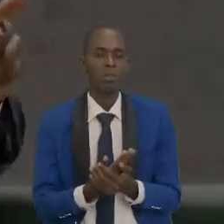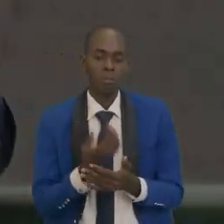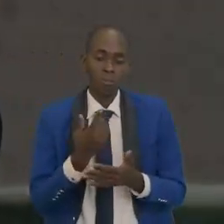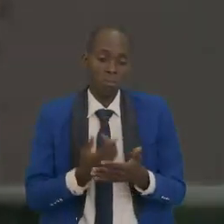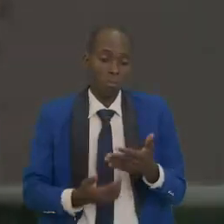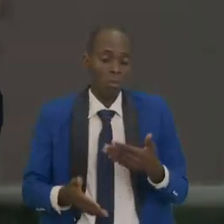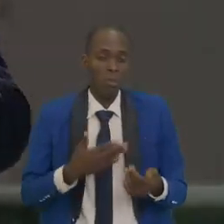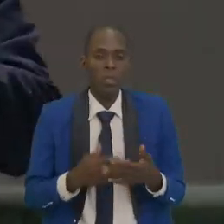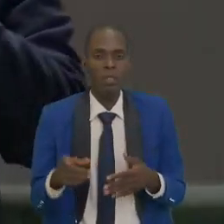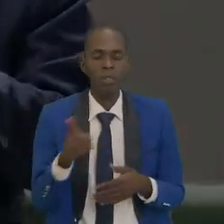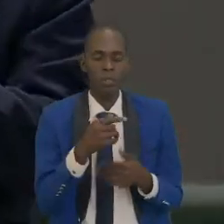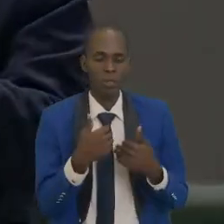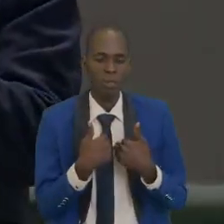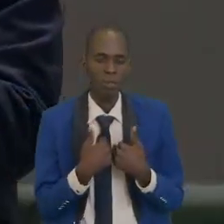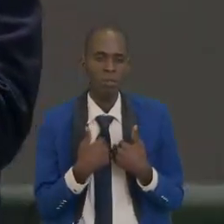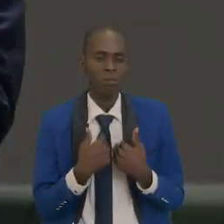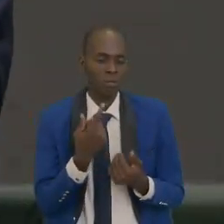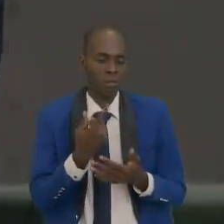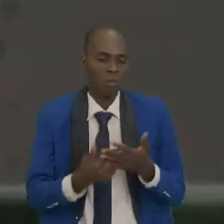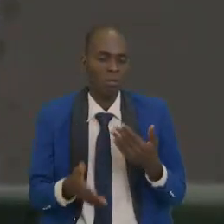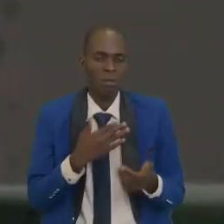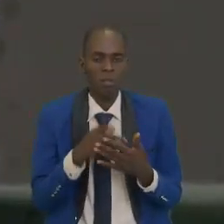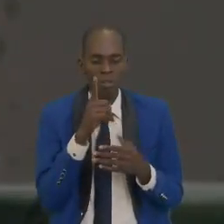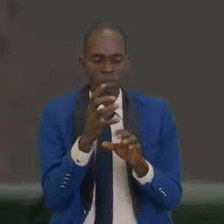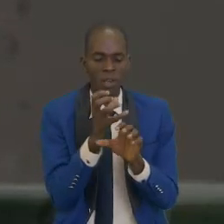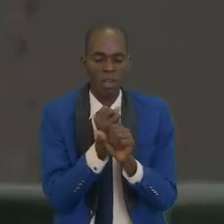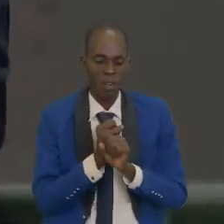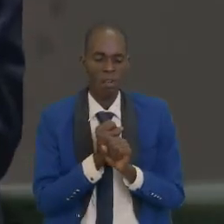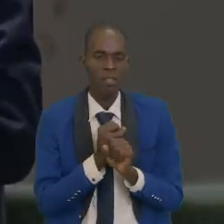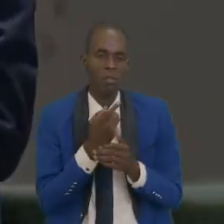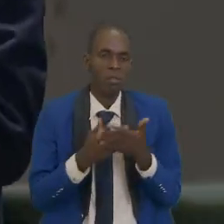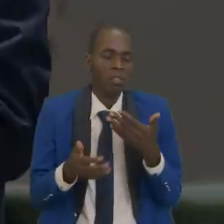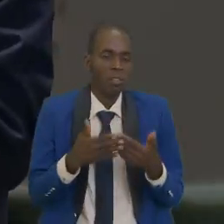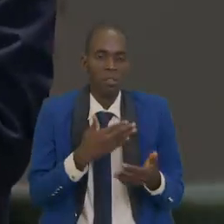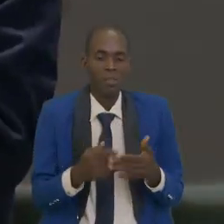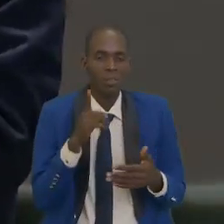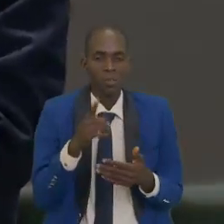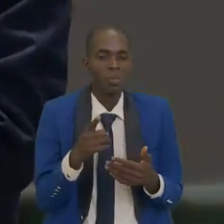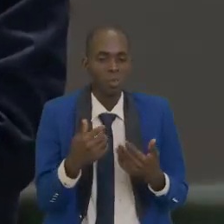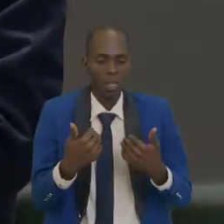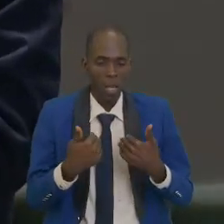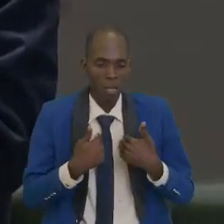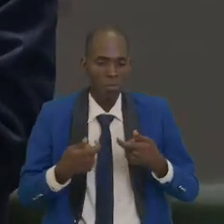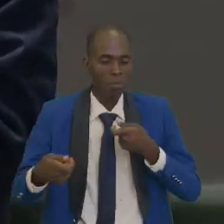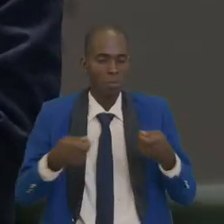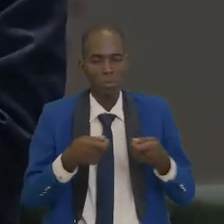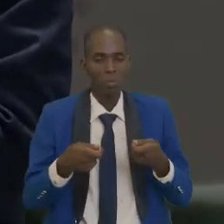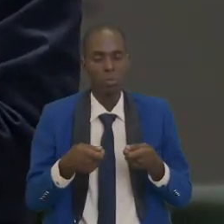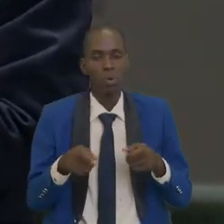you have whatever you possess whatever you have ownership of